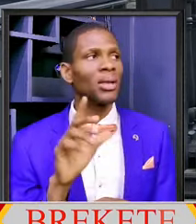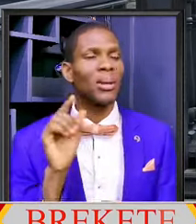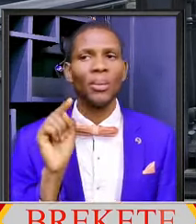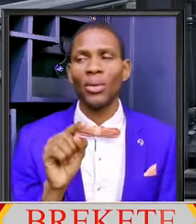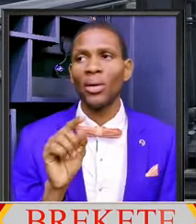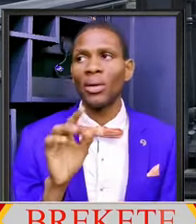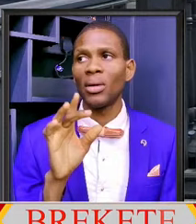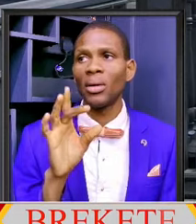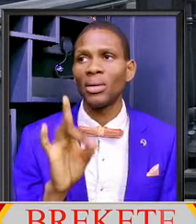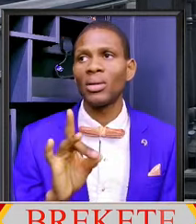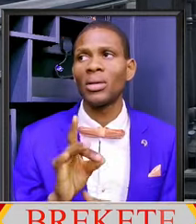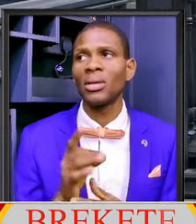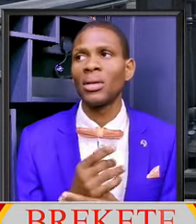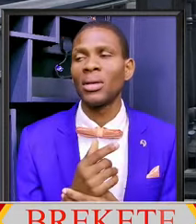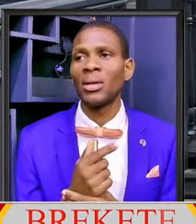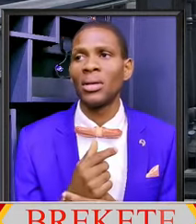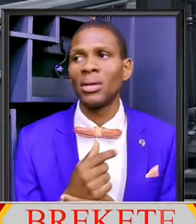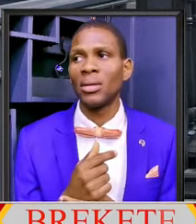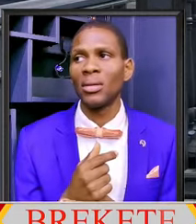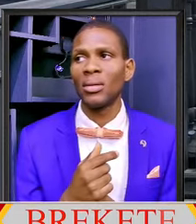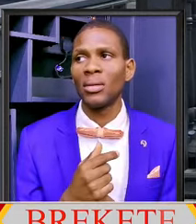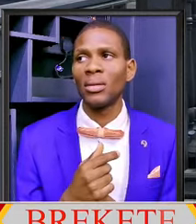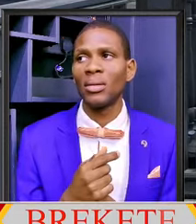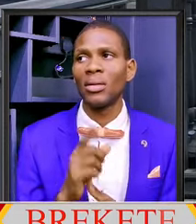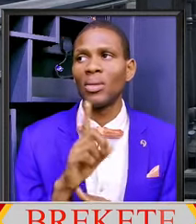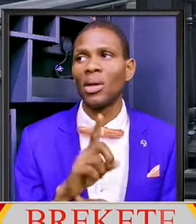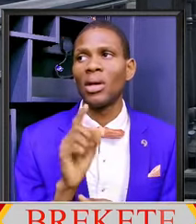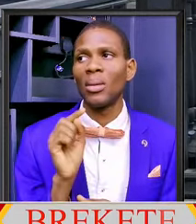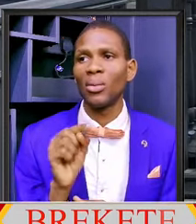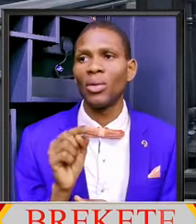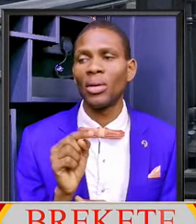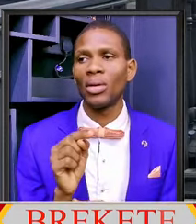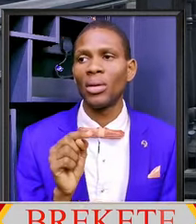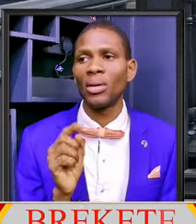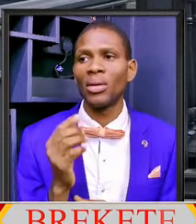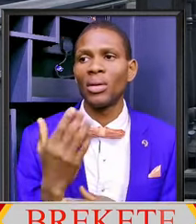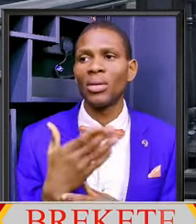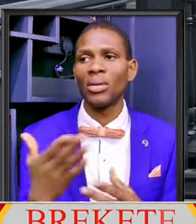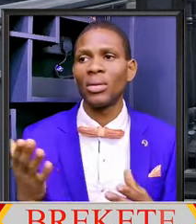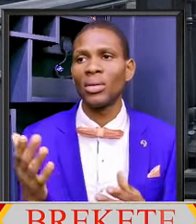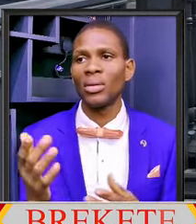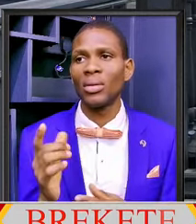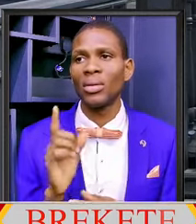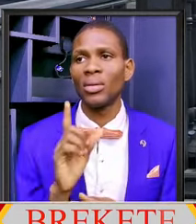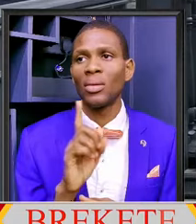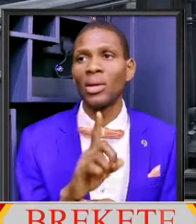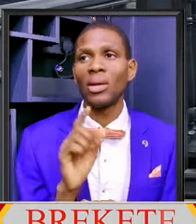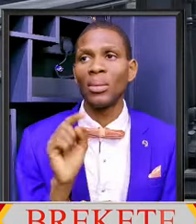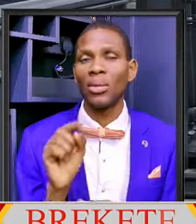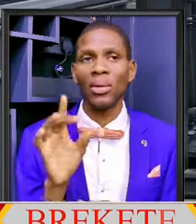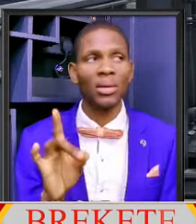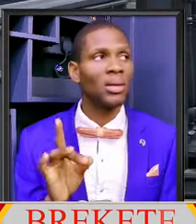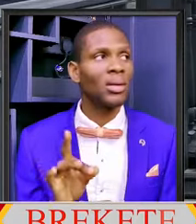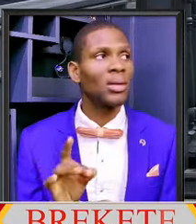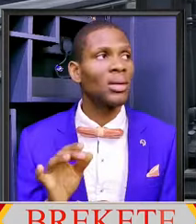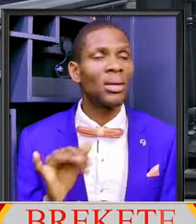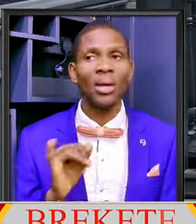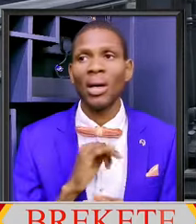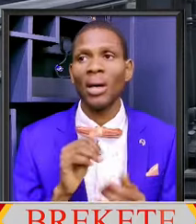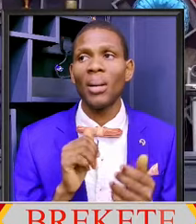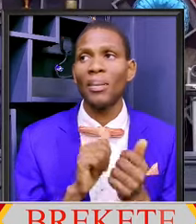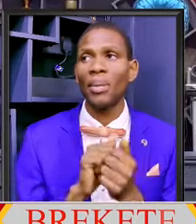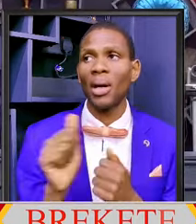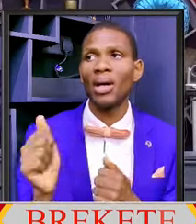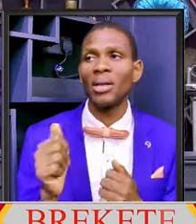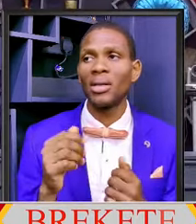0.5? Yeah? The is should be 1 point something, sir. Uh-huh. 1.8. I pass my neighbor. This